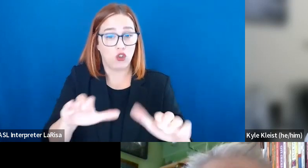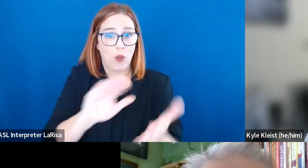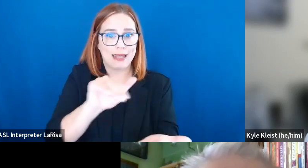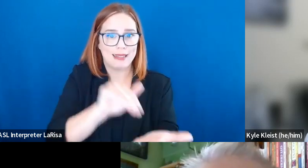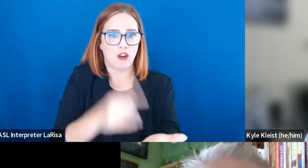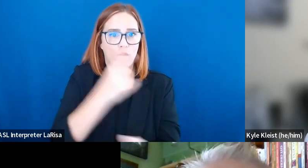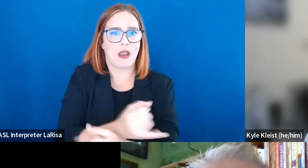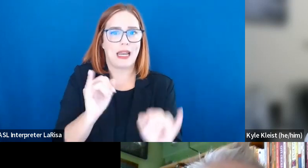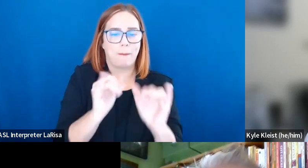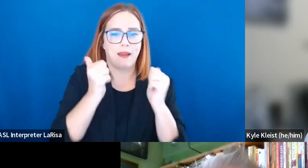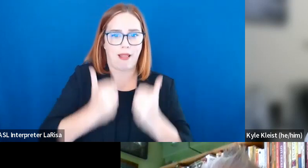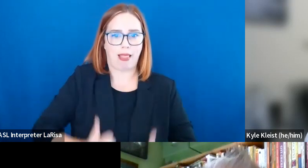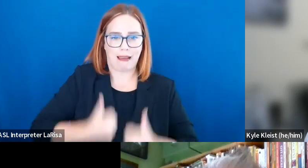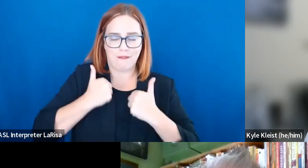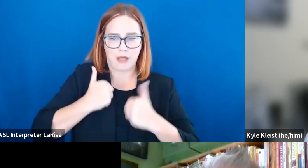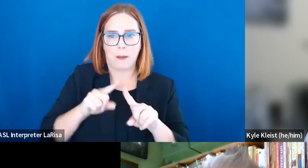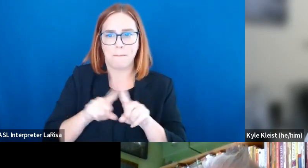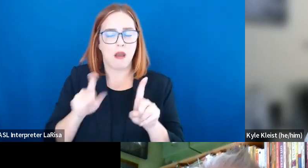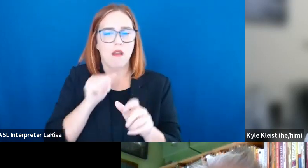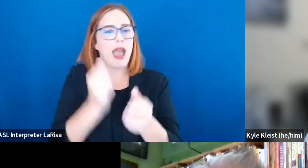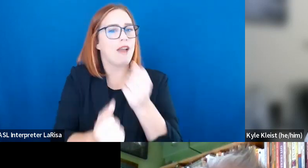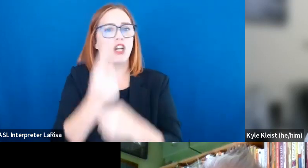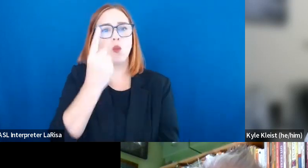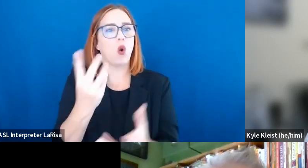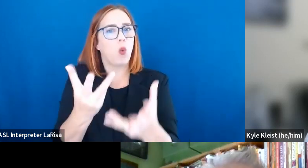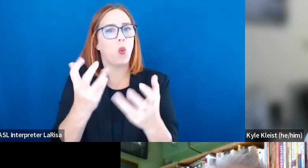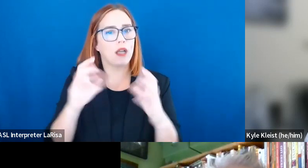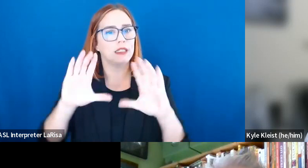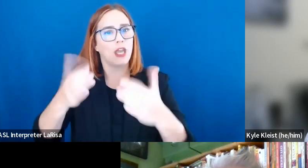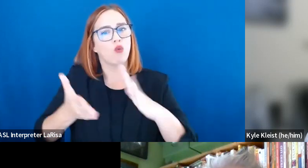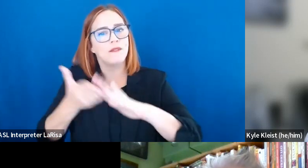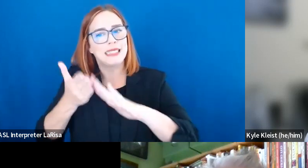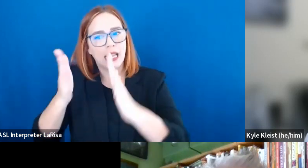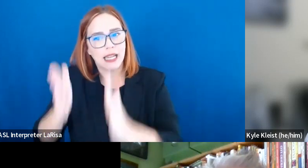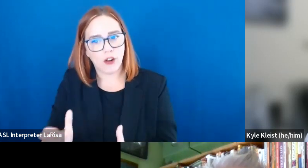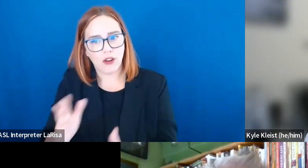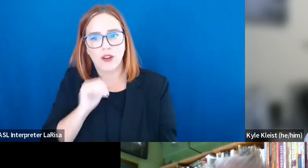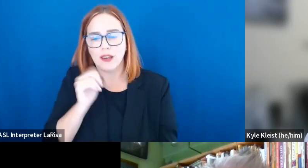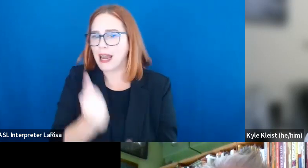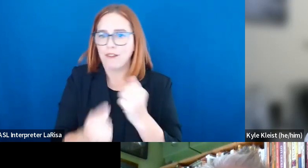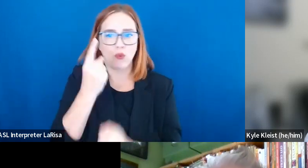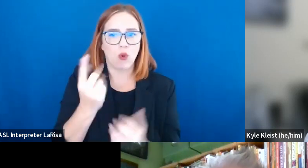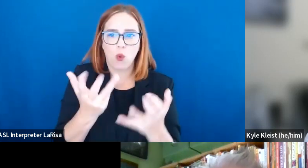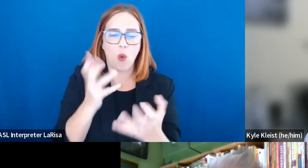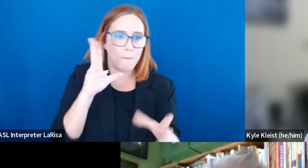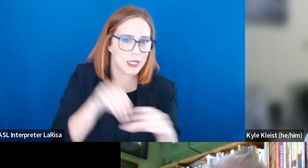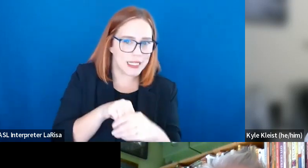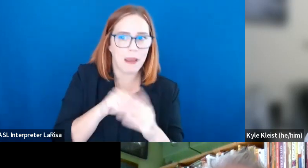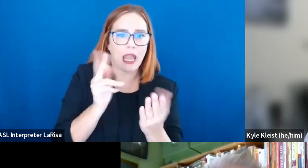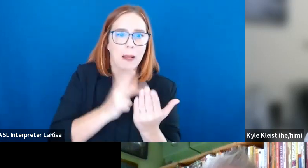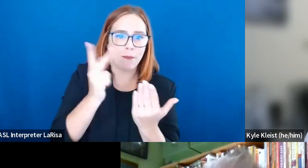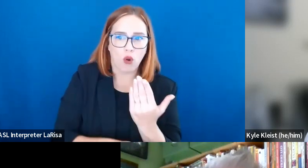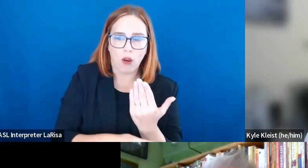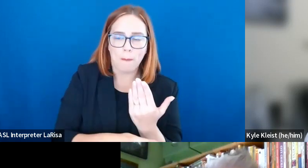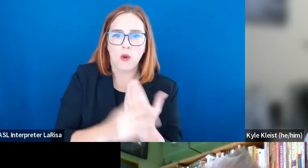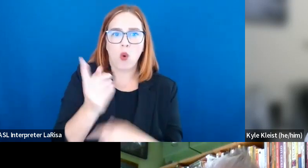everybody wants to be a group facilitator, not everybody wants to necessarily participate in a program where they're matched up,